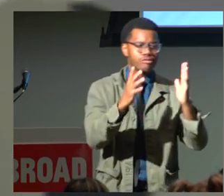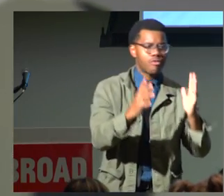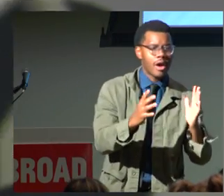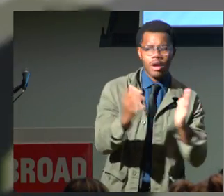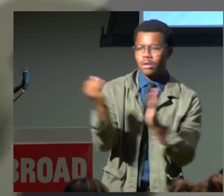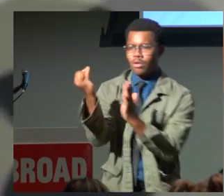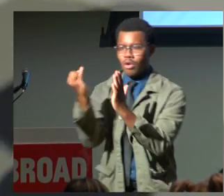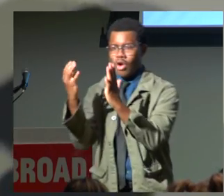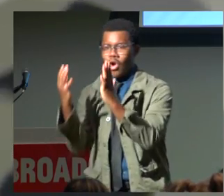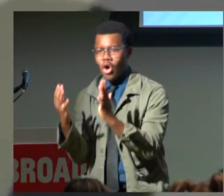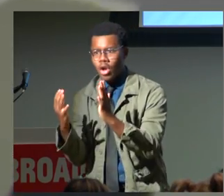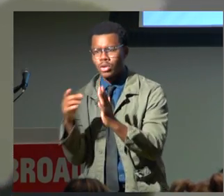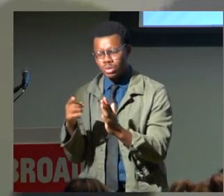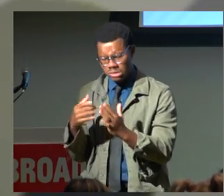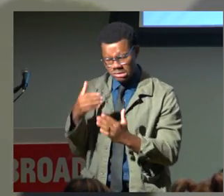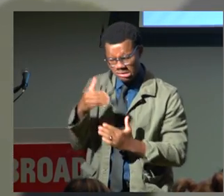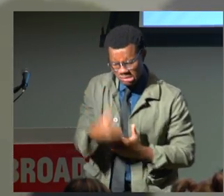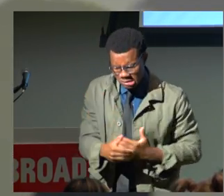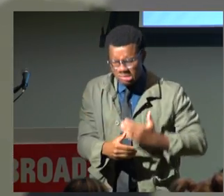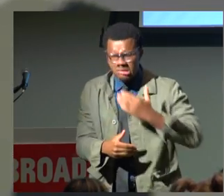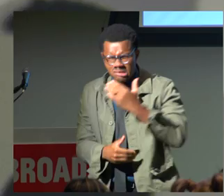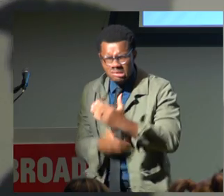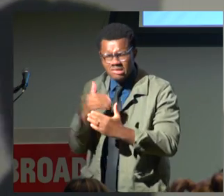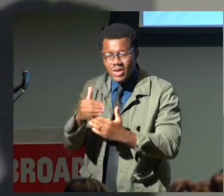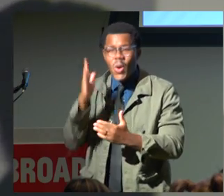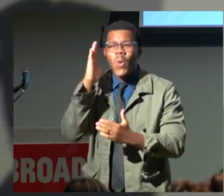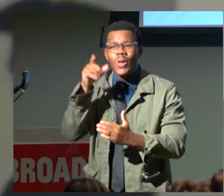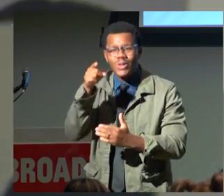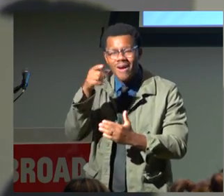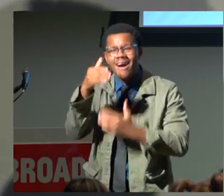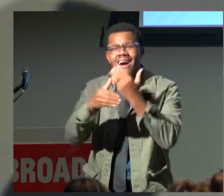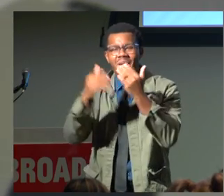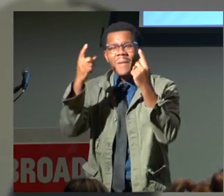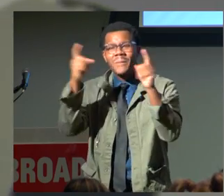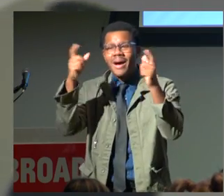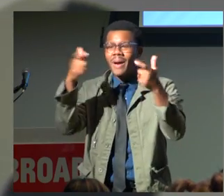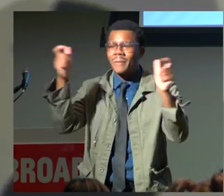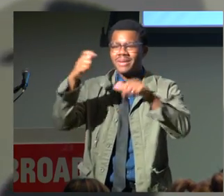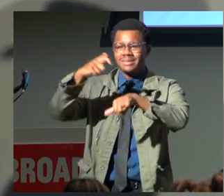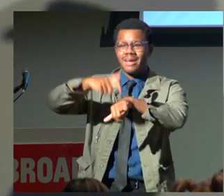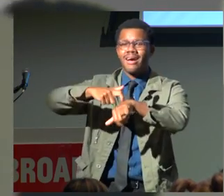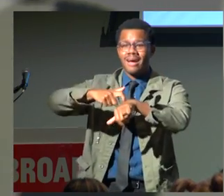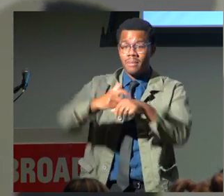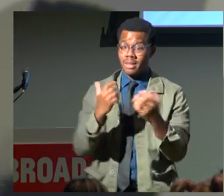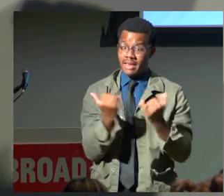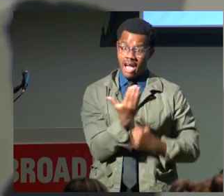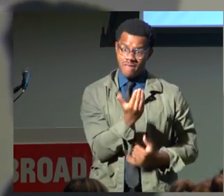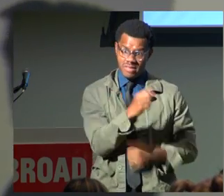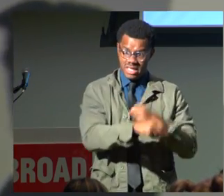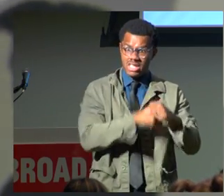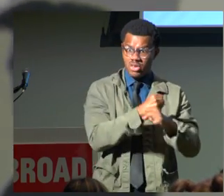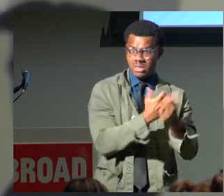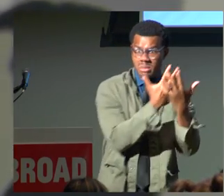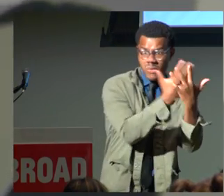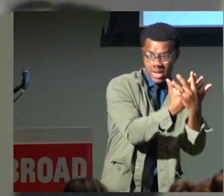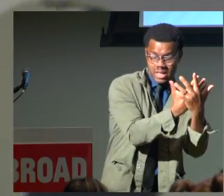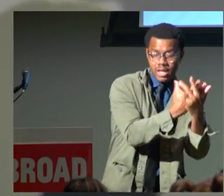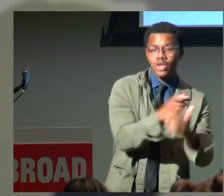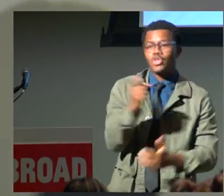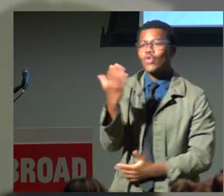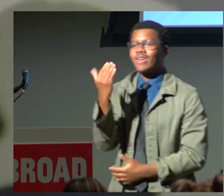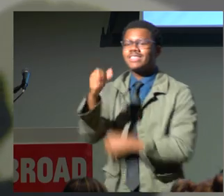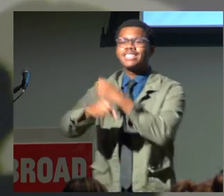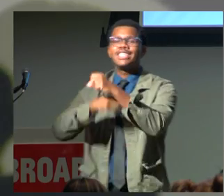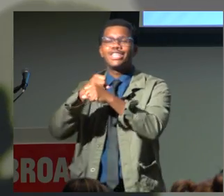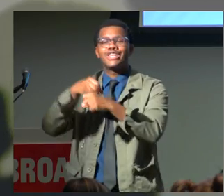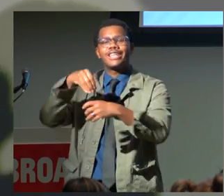it and you stay steadfast, you're going to make it to the big time too. He's doing 15 years in prison. You're going to do 15 years in that gallery. You're going to do